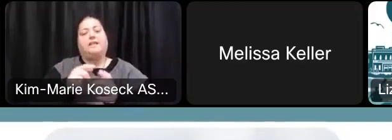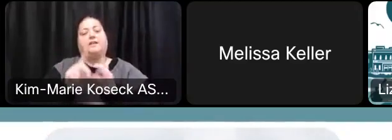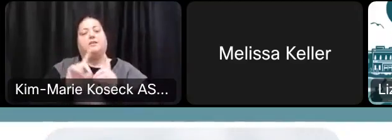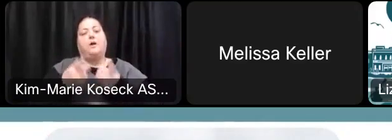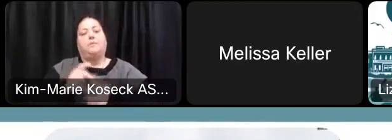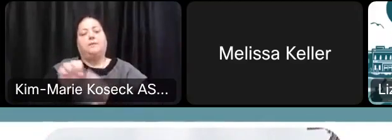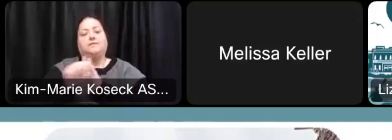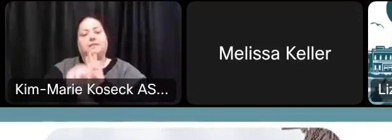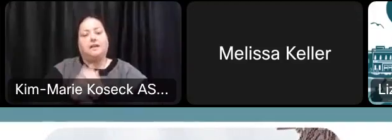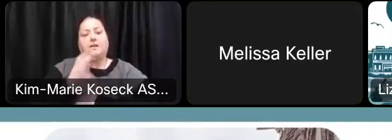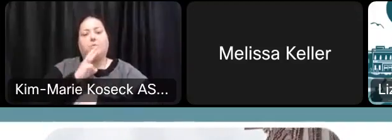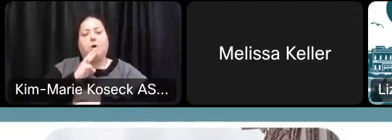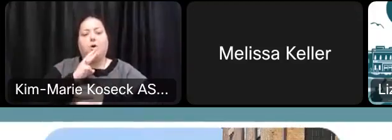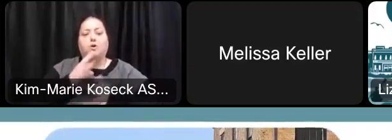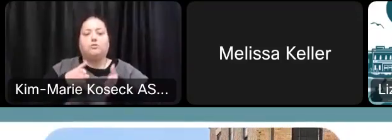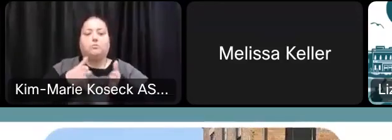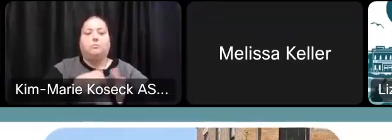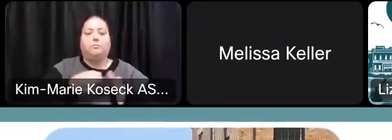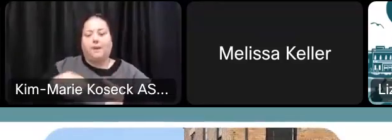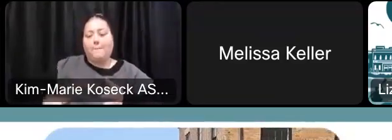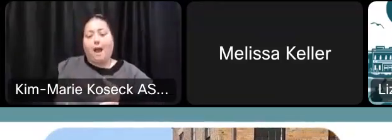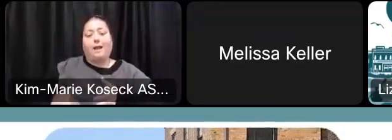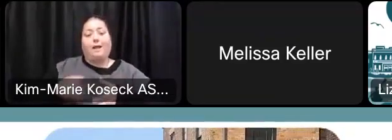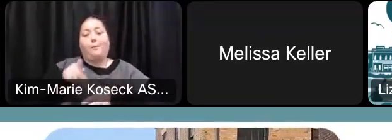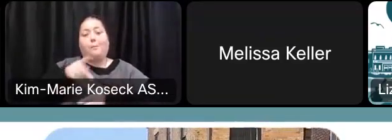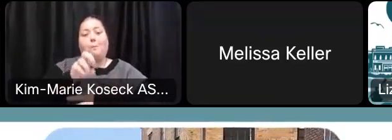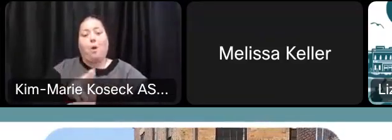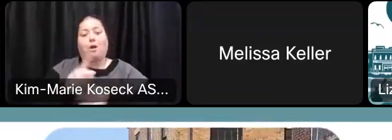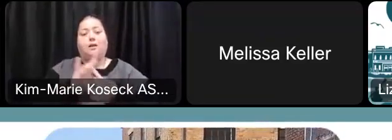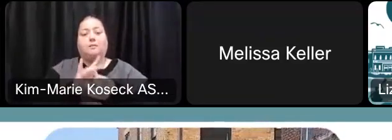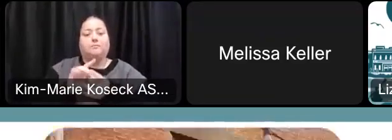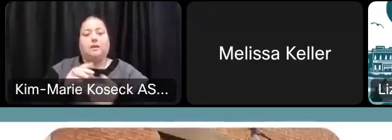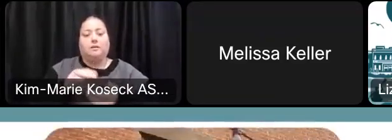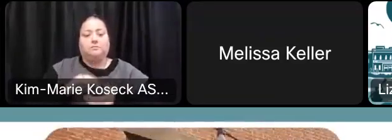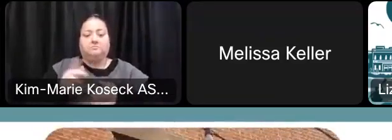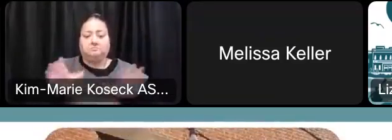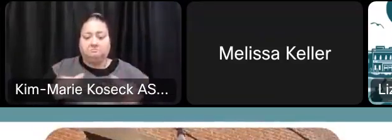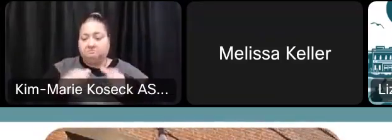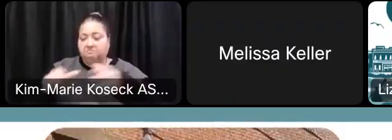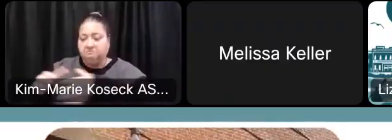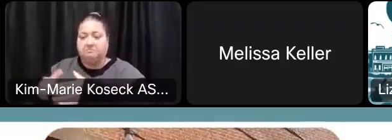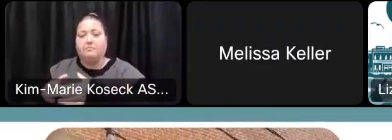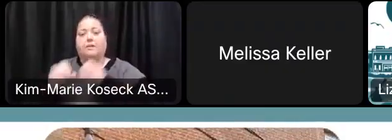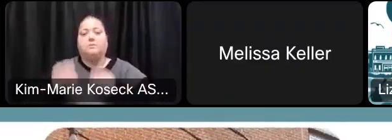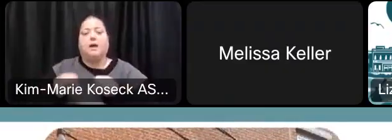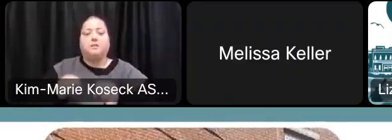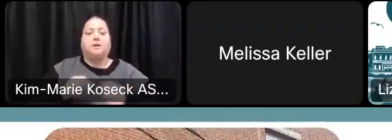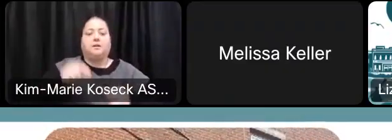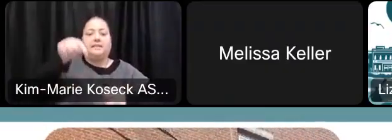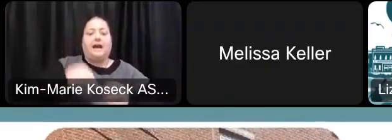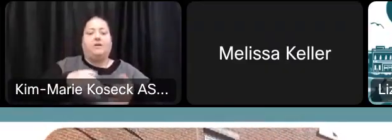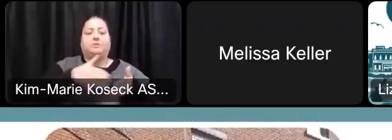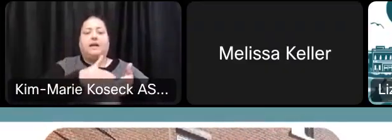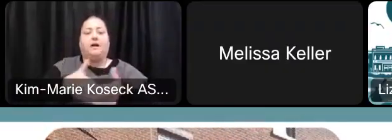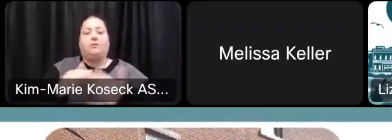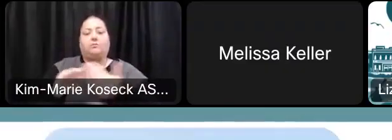the Water Street Square Pocket Park, a community gathering space that connects the city to the waterfront, was made possible by our Downtown